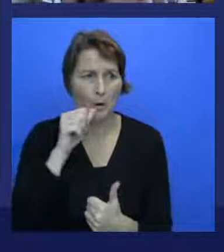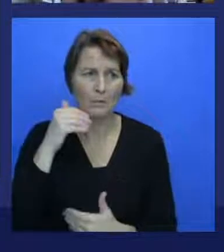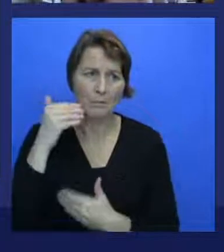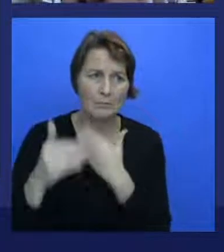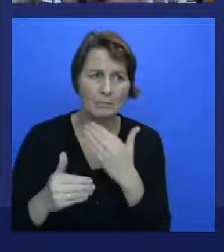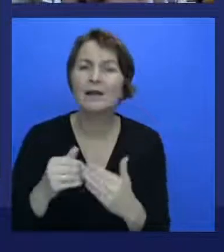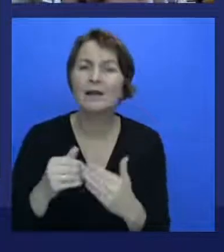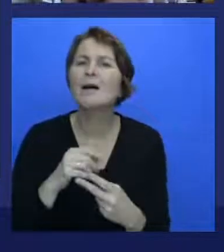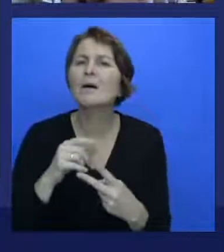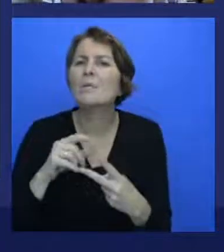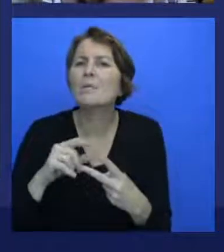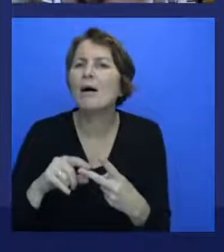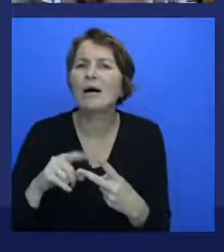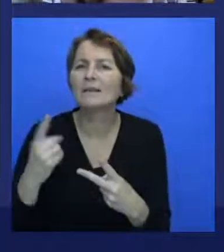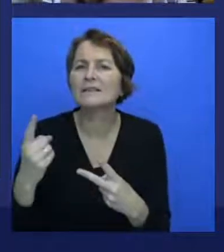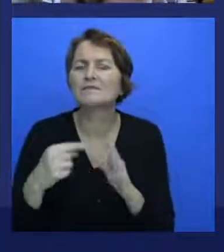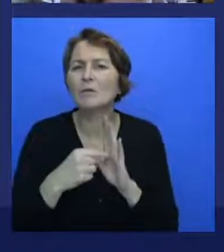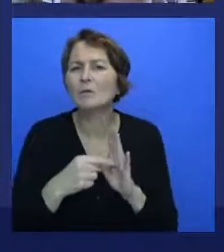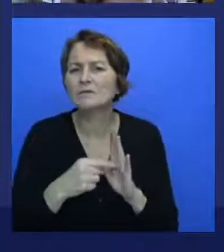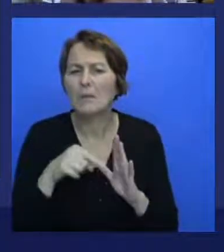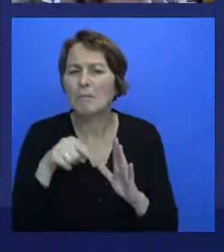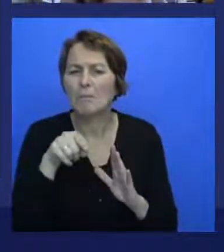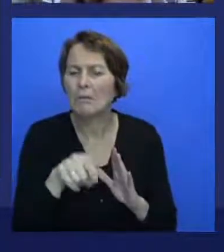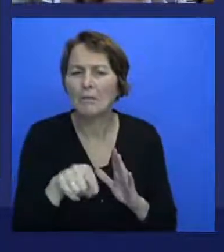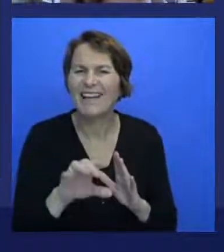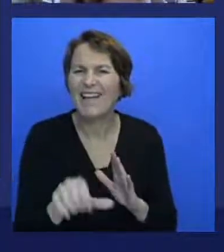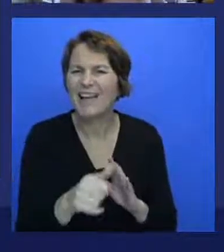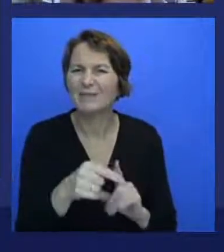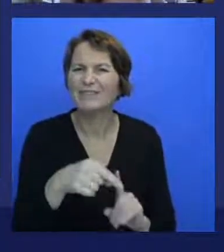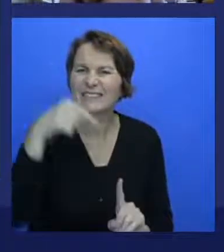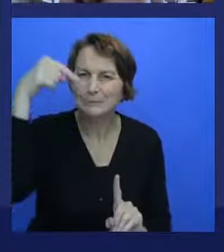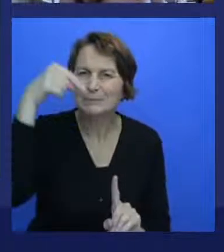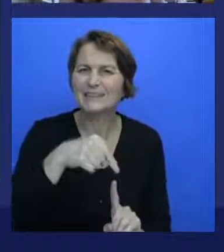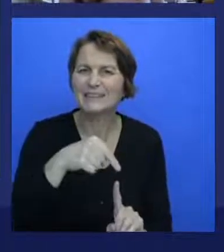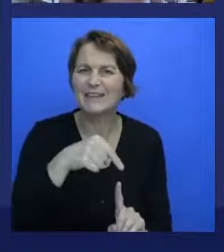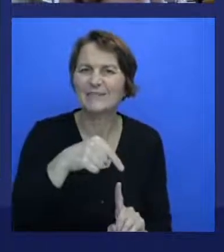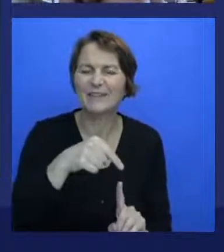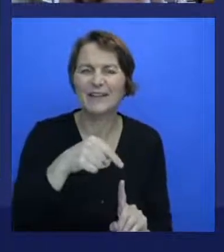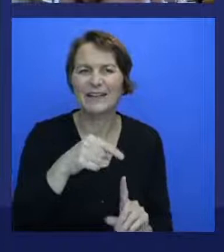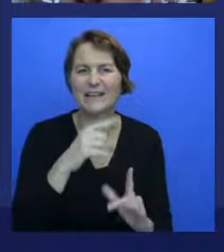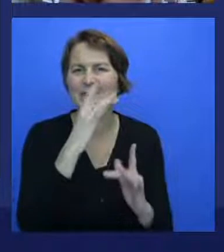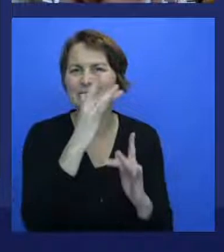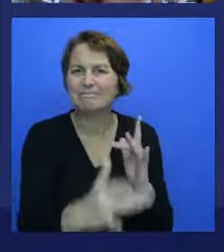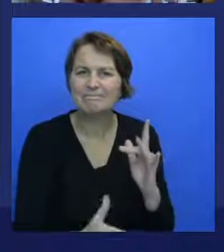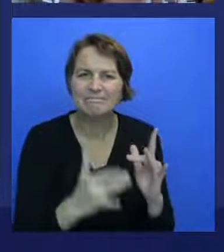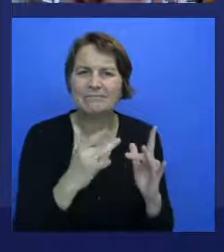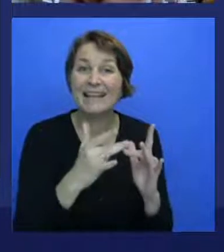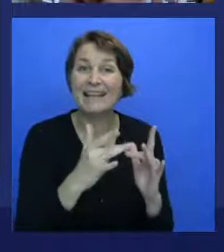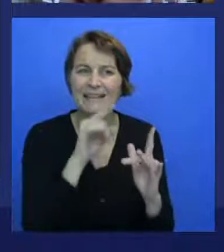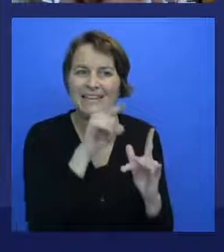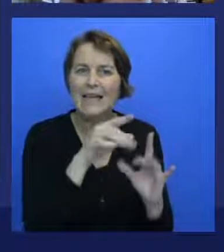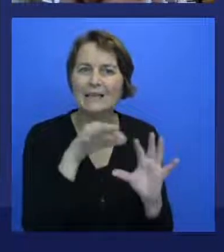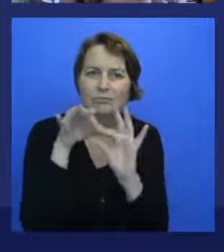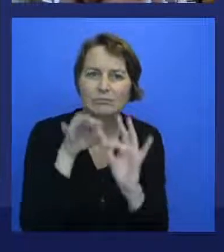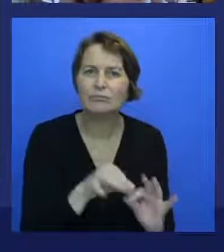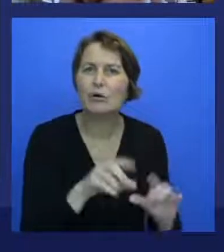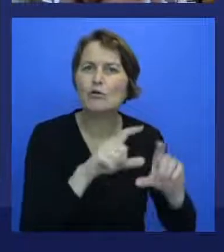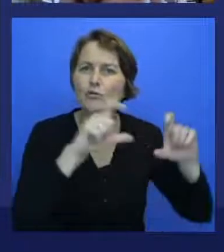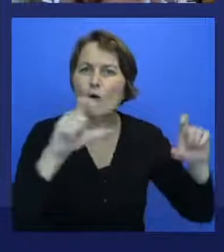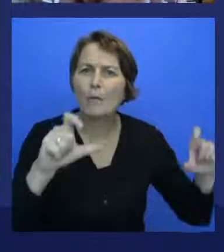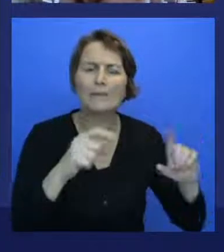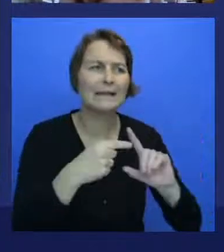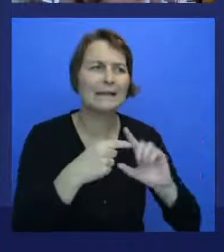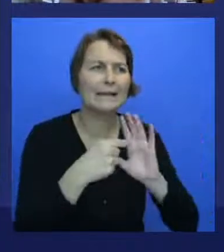for example, an iron smeltery or oil refinery, maybe those kind of applications, it's